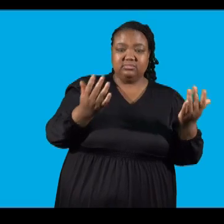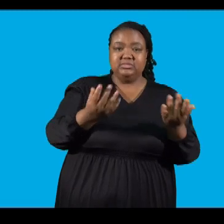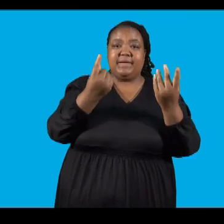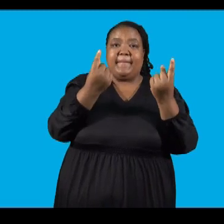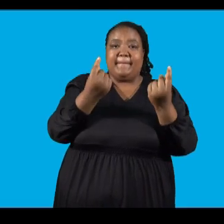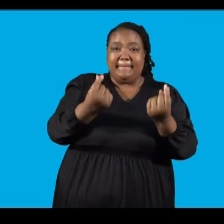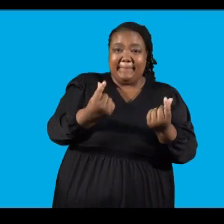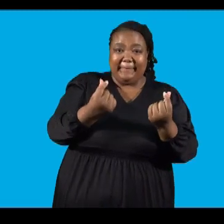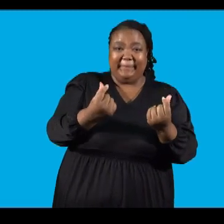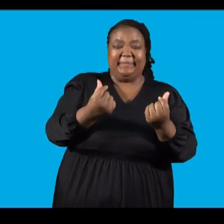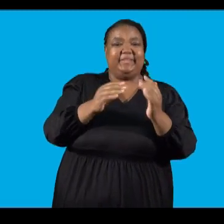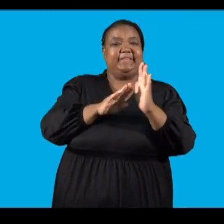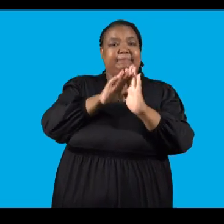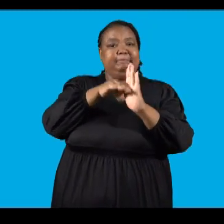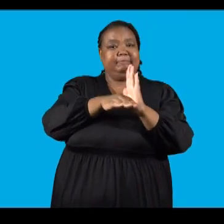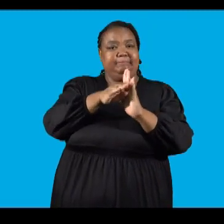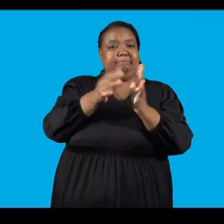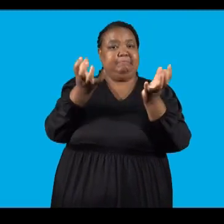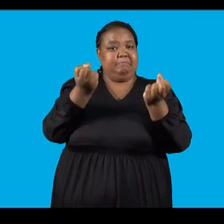and revenue curves.